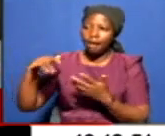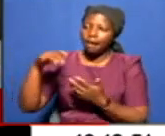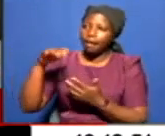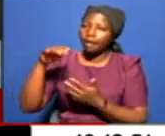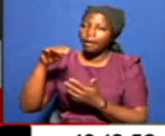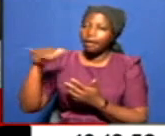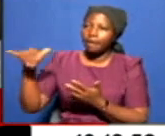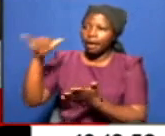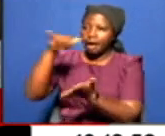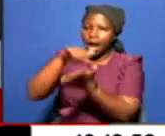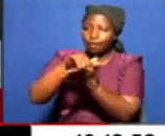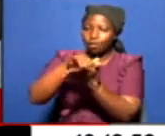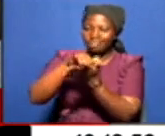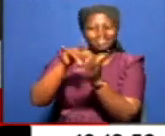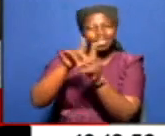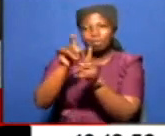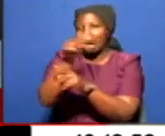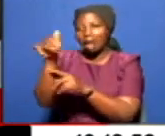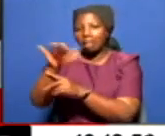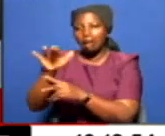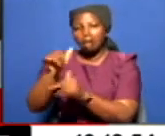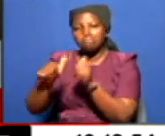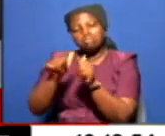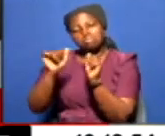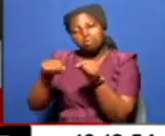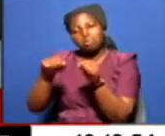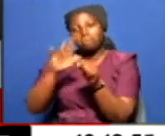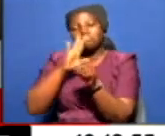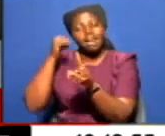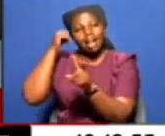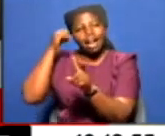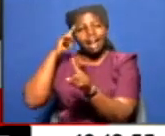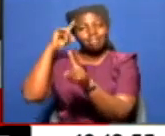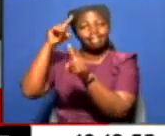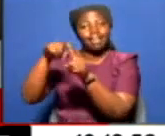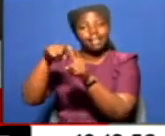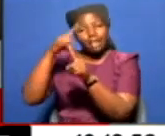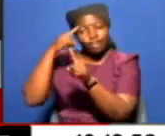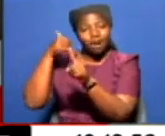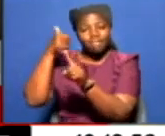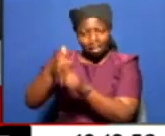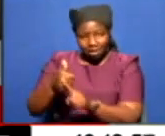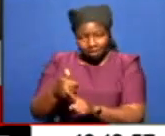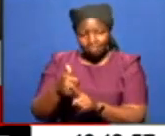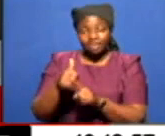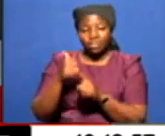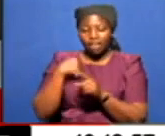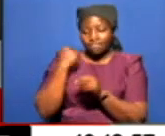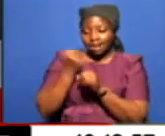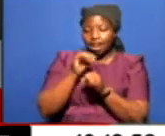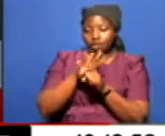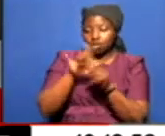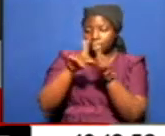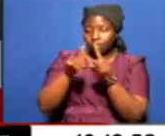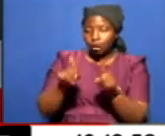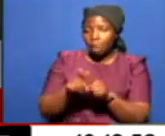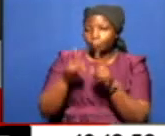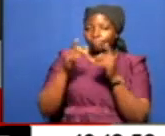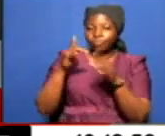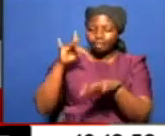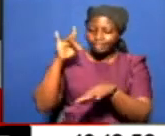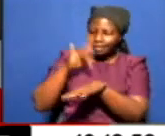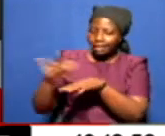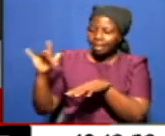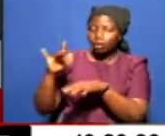for terror attacks. Mm-hmm. So there's a lot we have done, and also the sensitization, yes, that we do alongside using